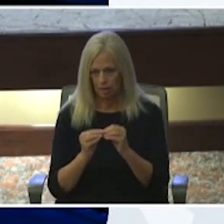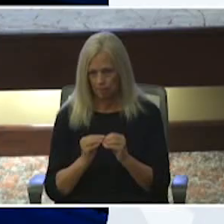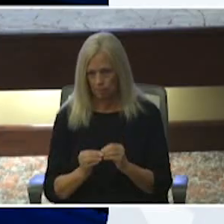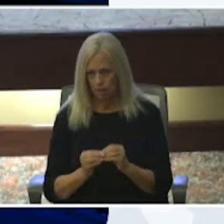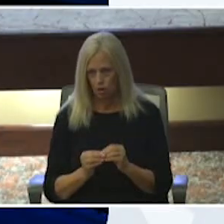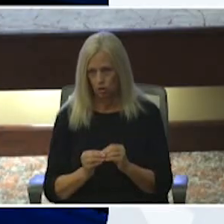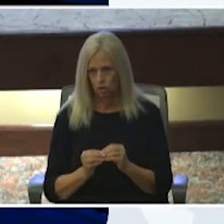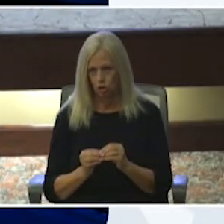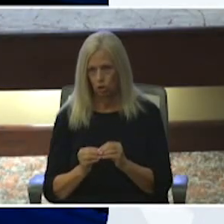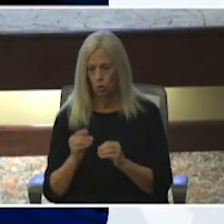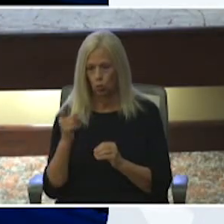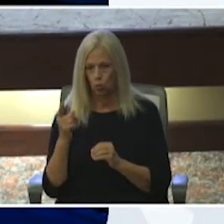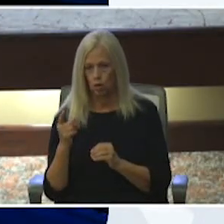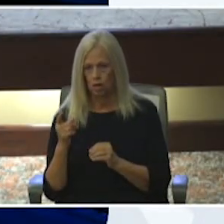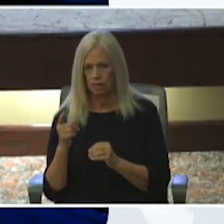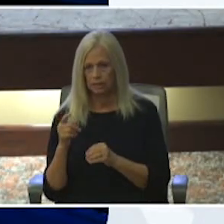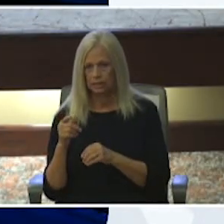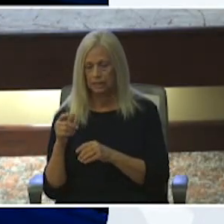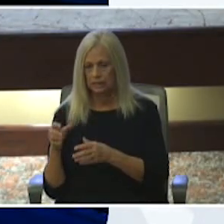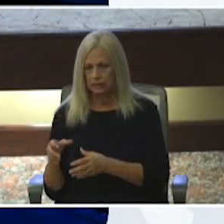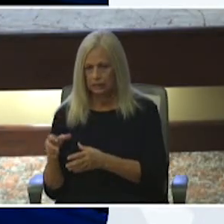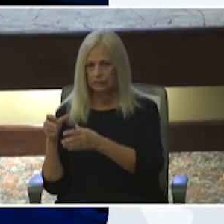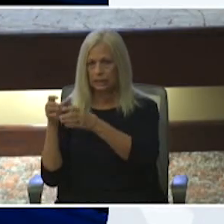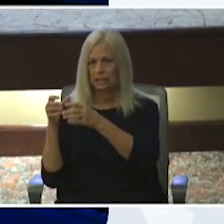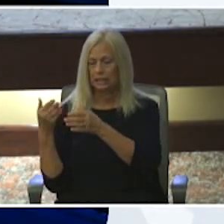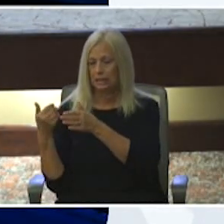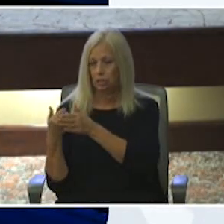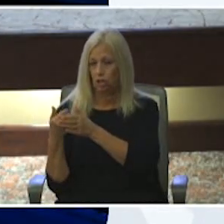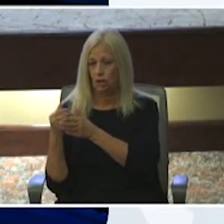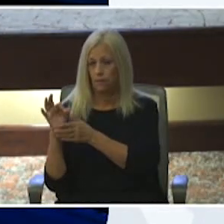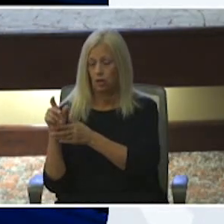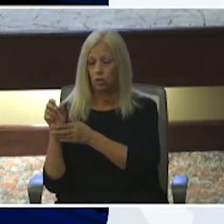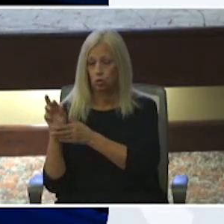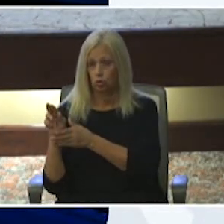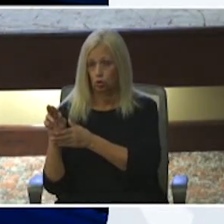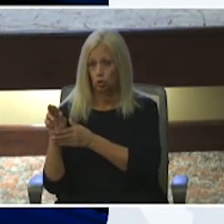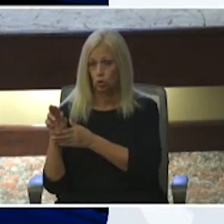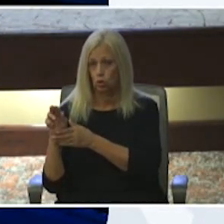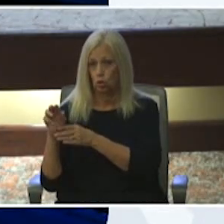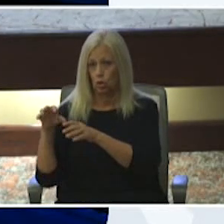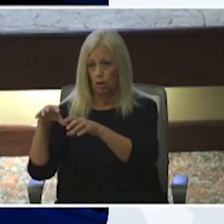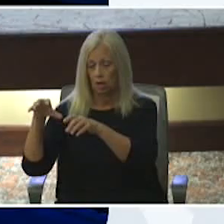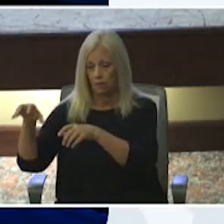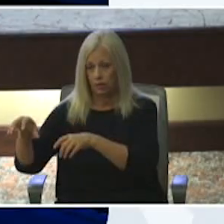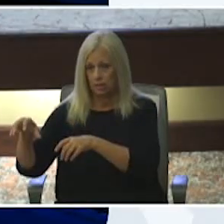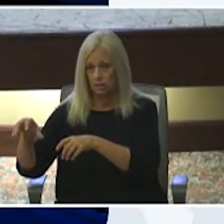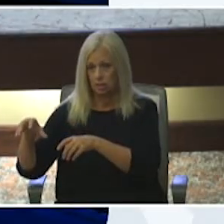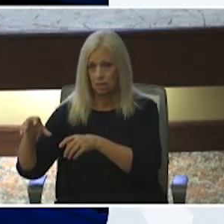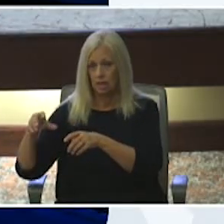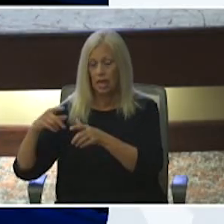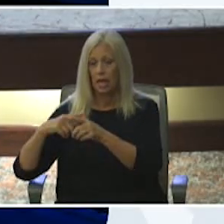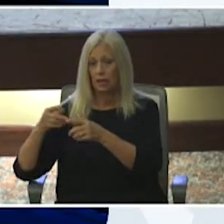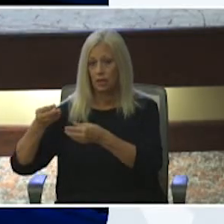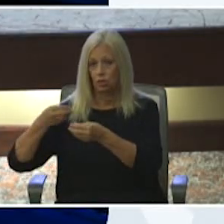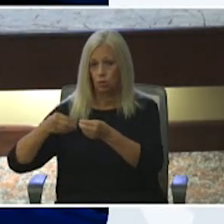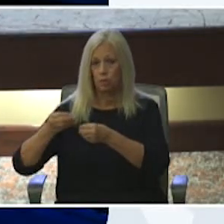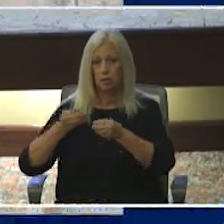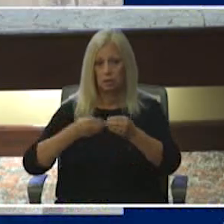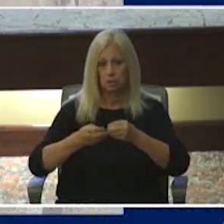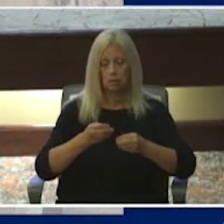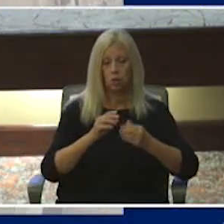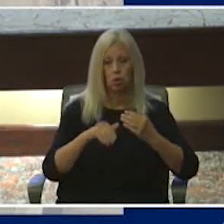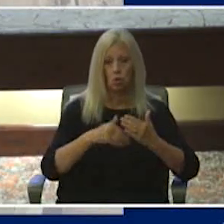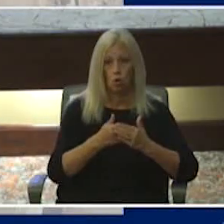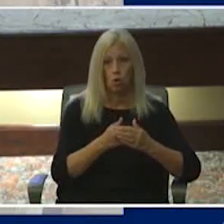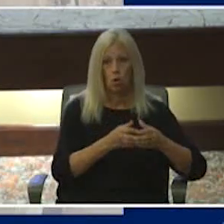one set of columns, the columns closest to the Foster Pavilion, and then we alternated replacing out all of the other columns.